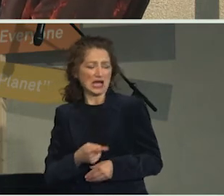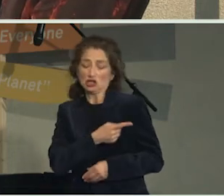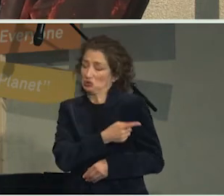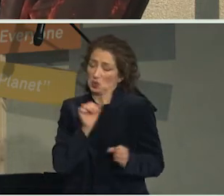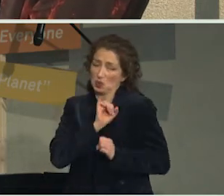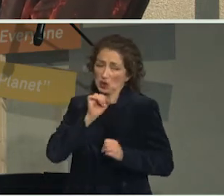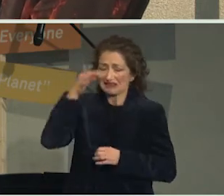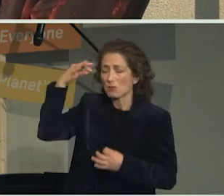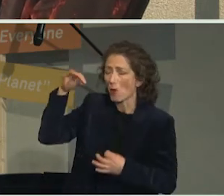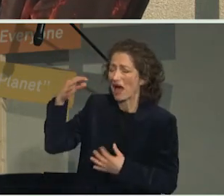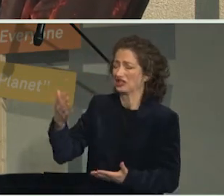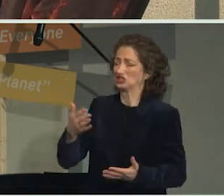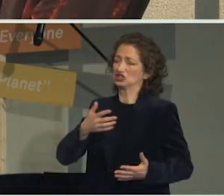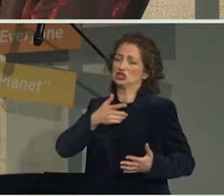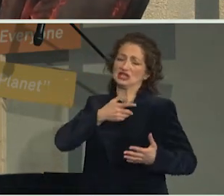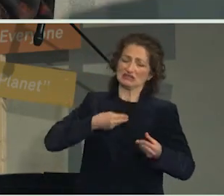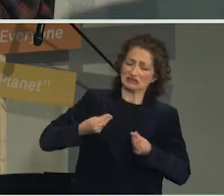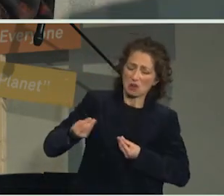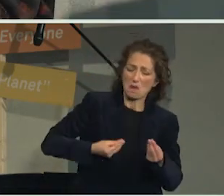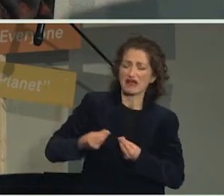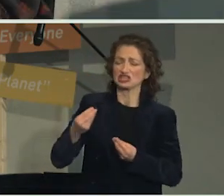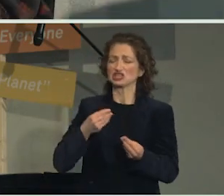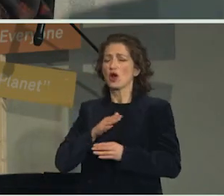diplomatic way of finding solutions.